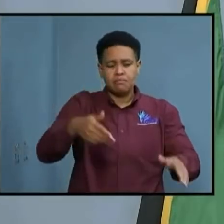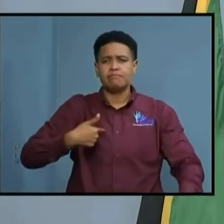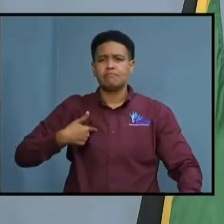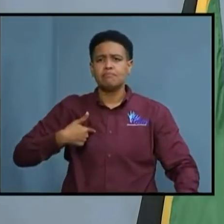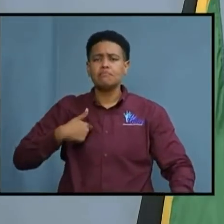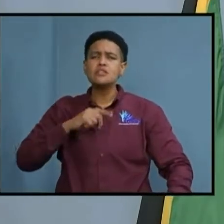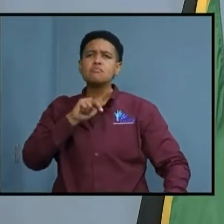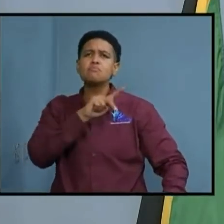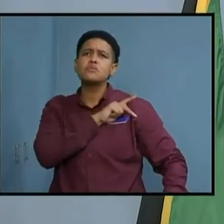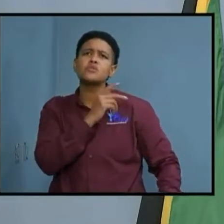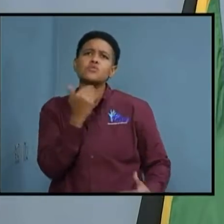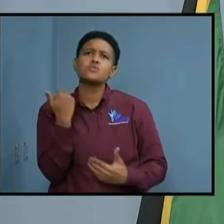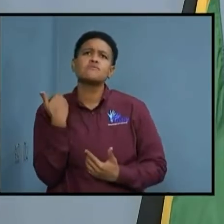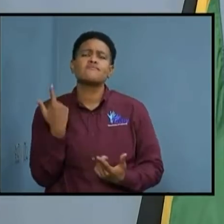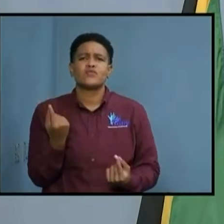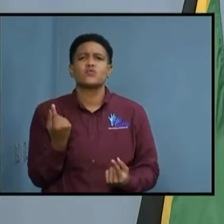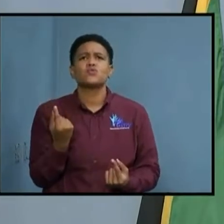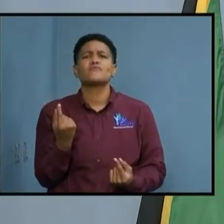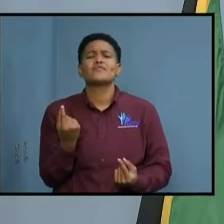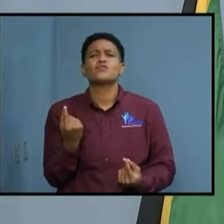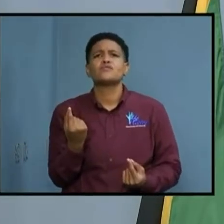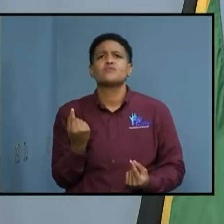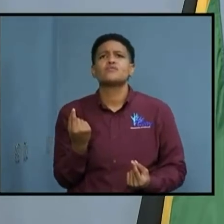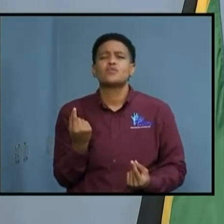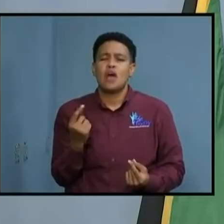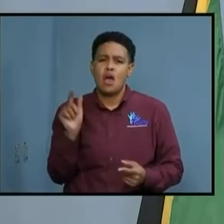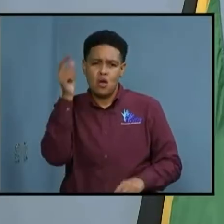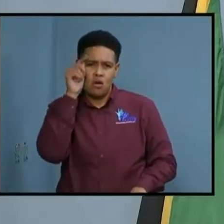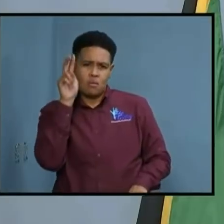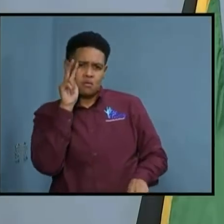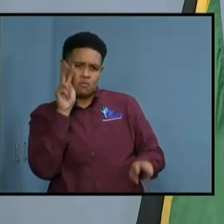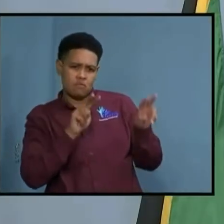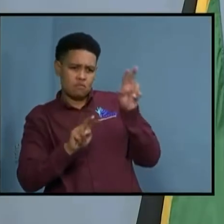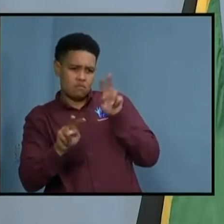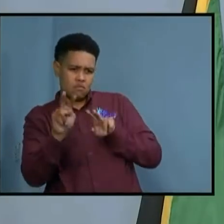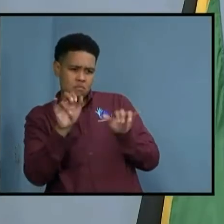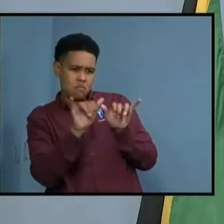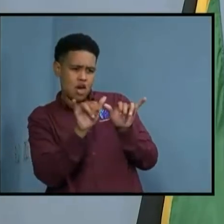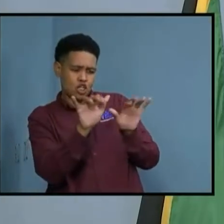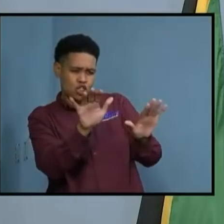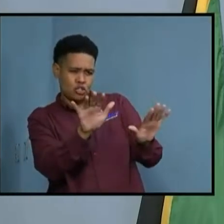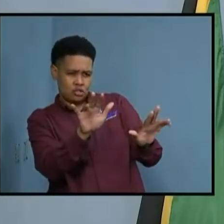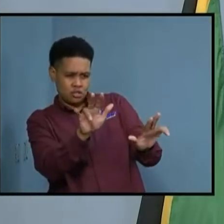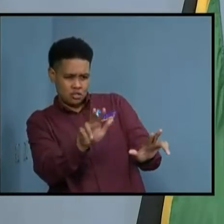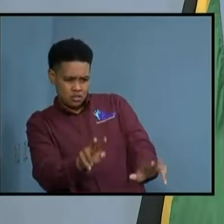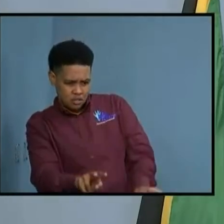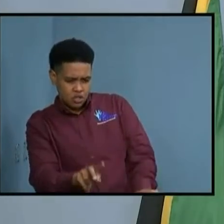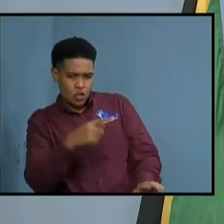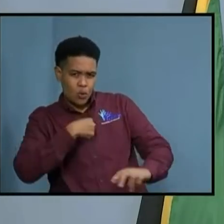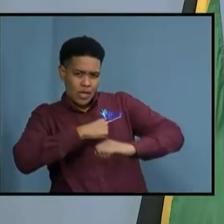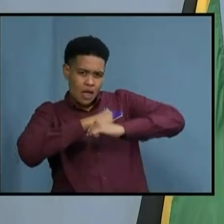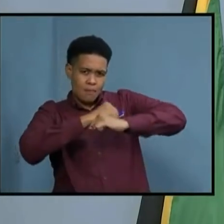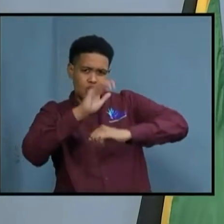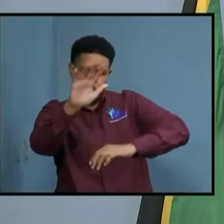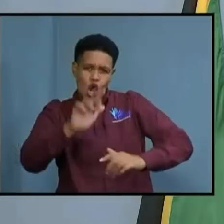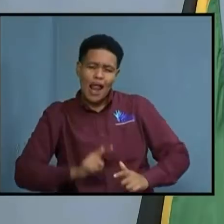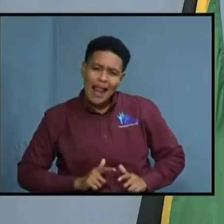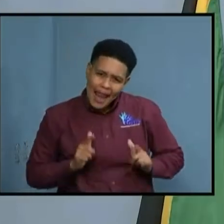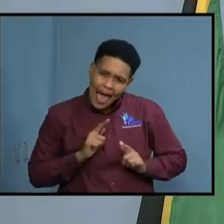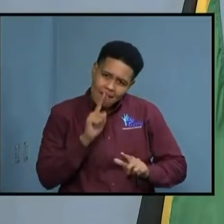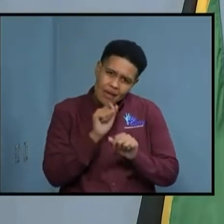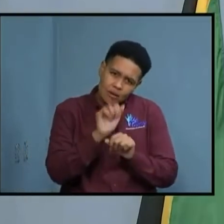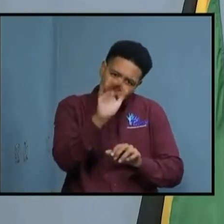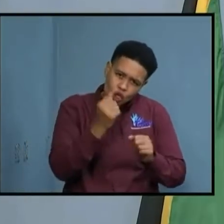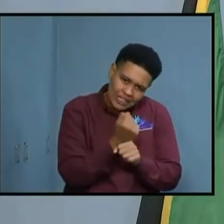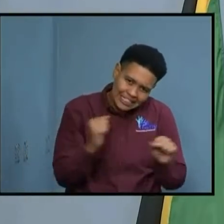personally responsible, and the government being measured, so that we can protect your life, ensure your